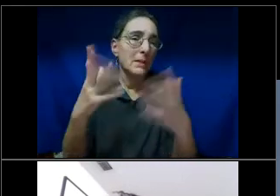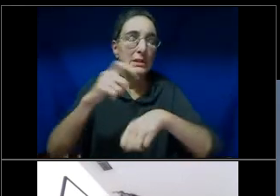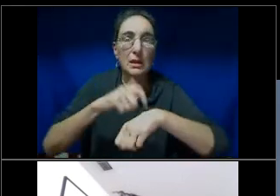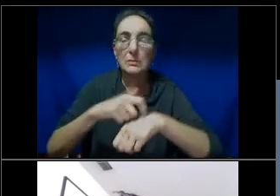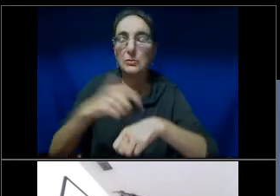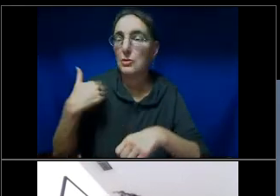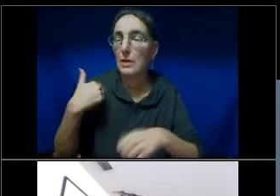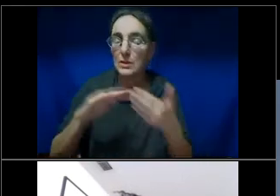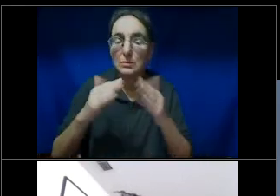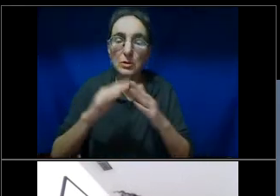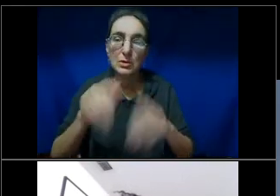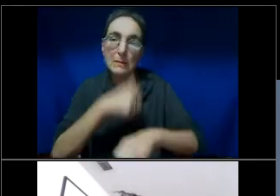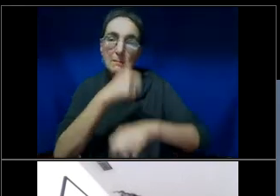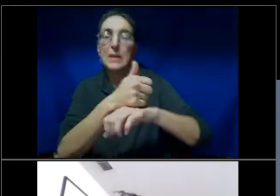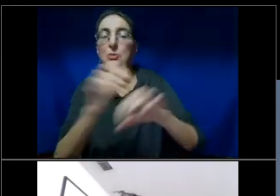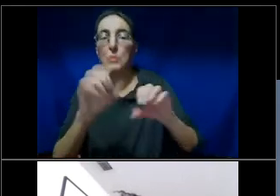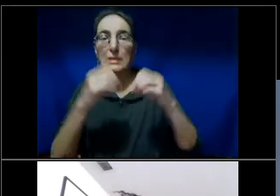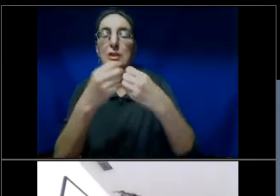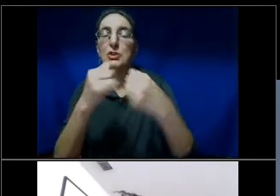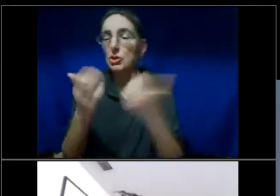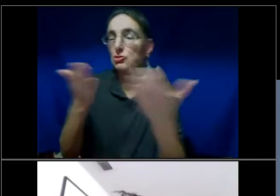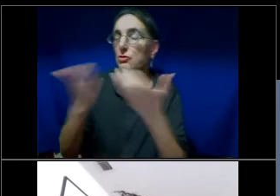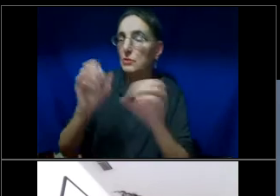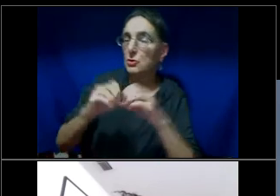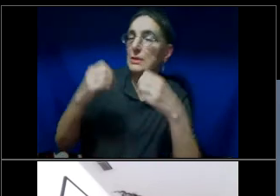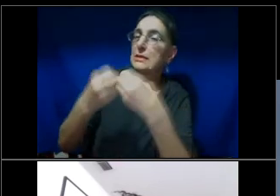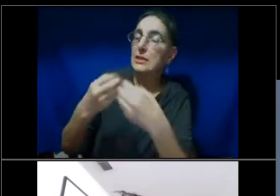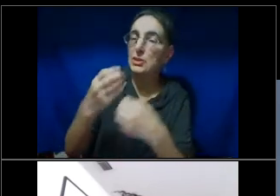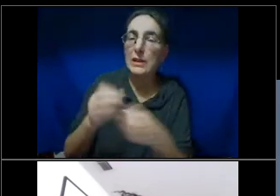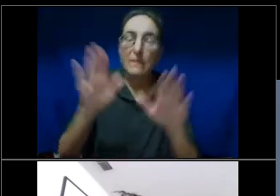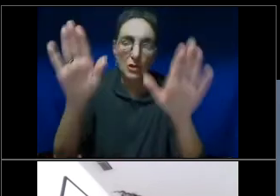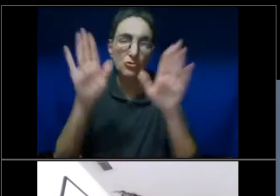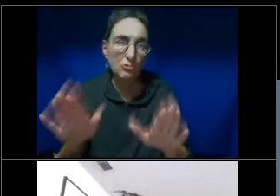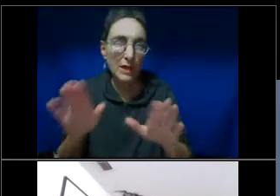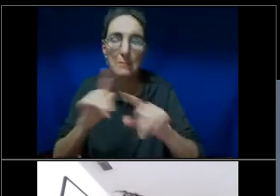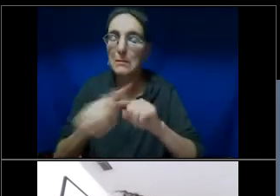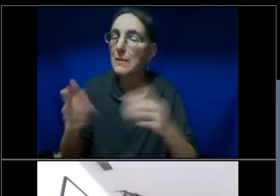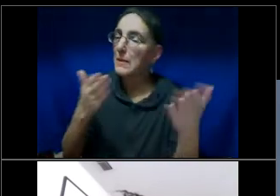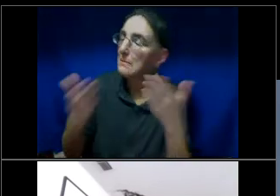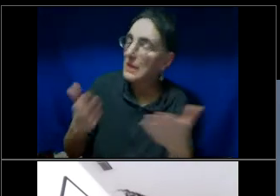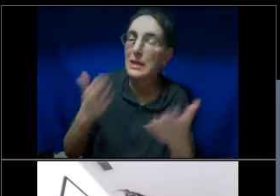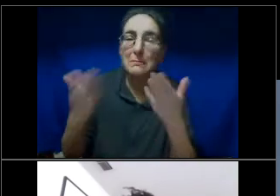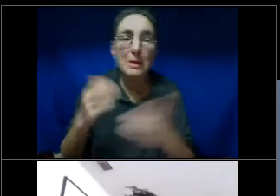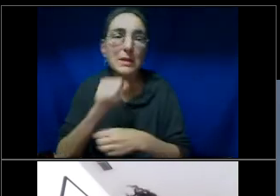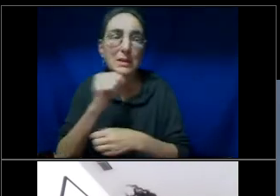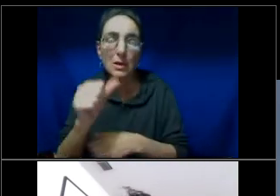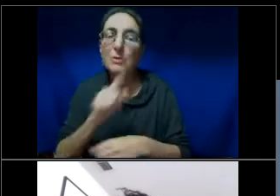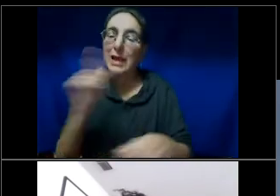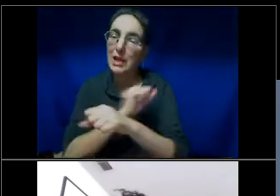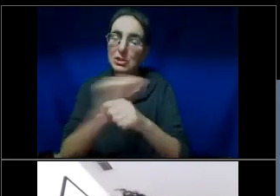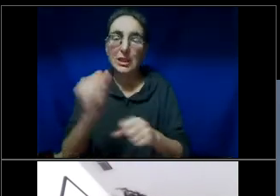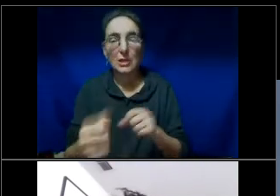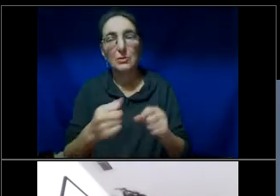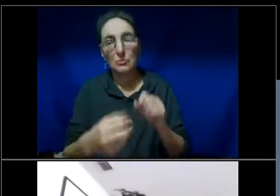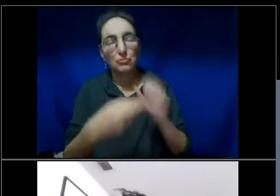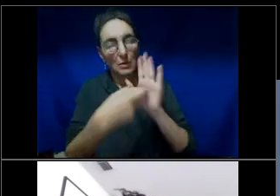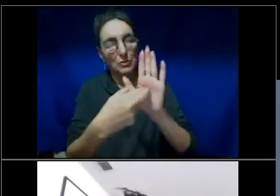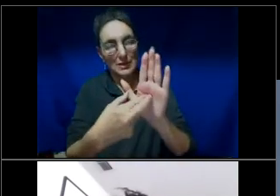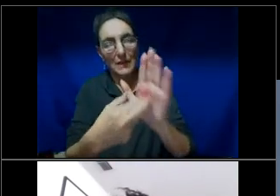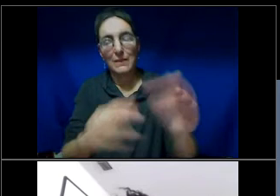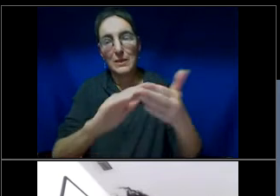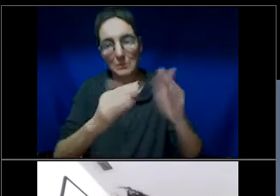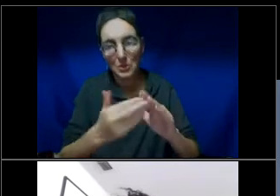community-based organizations, there's service organizations, and they're great, but they may or may not actually reflect the communities that they're working